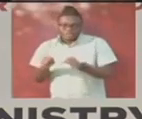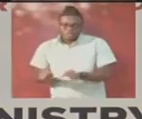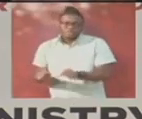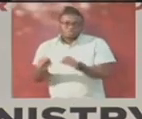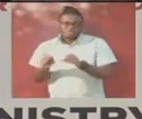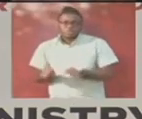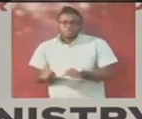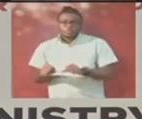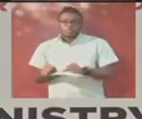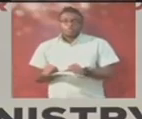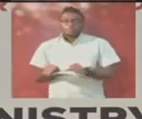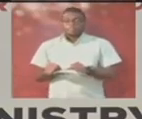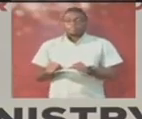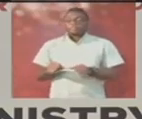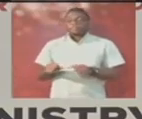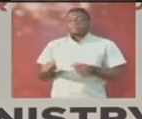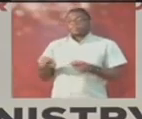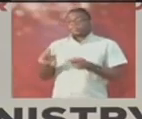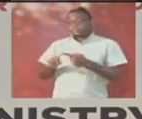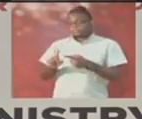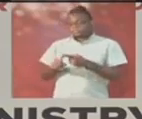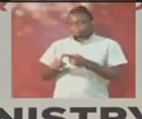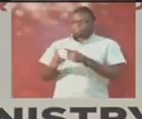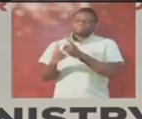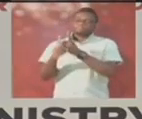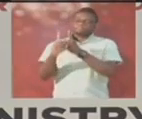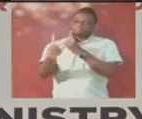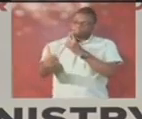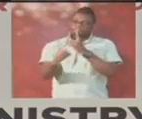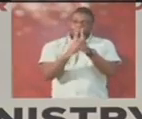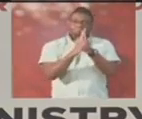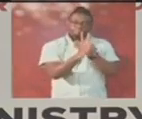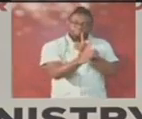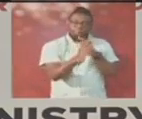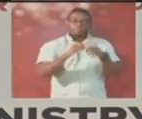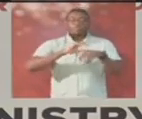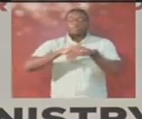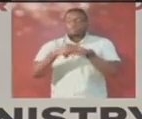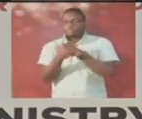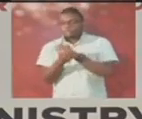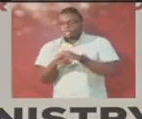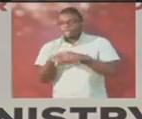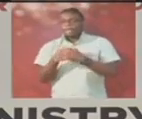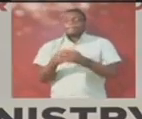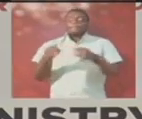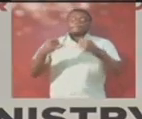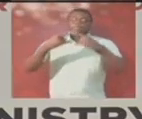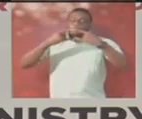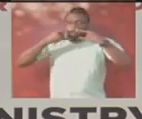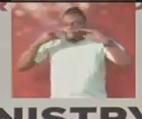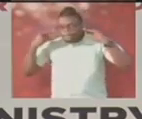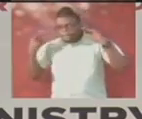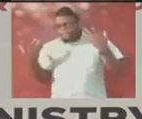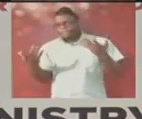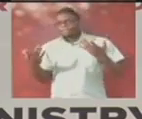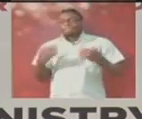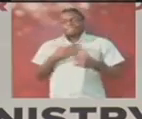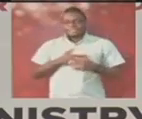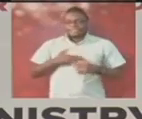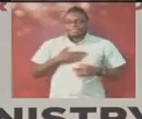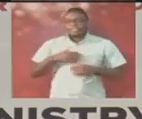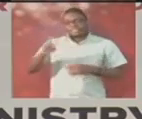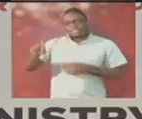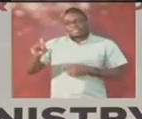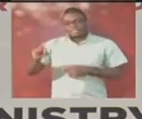Let's continue to be a resilient, responsible, and civic-minded population as we continue to wash